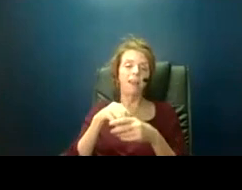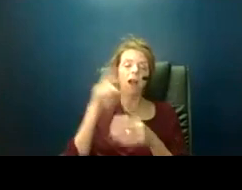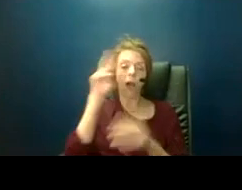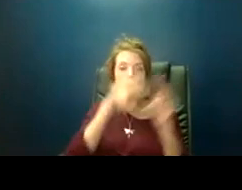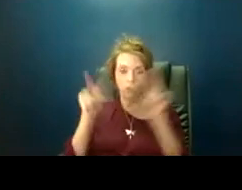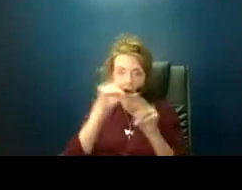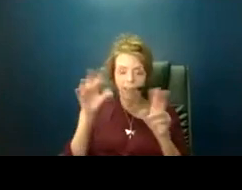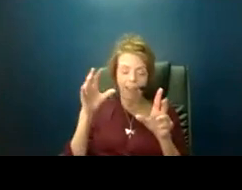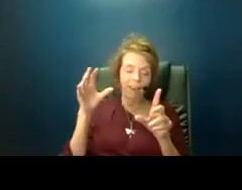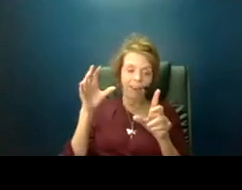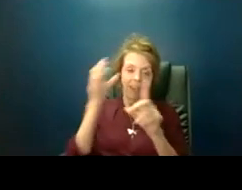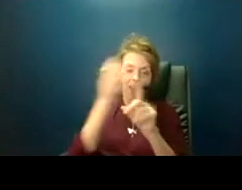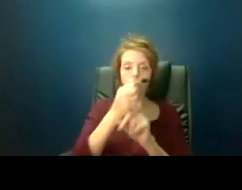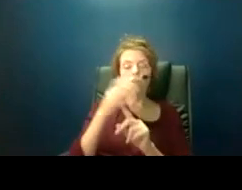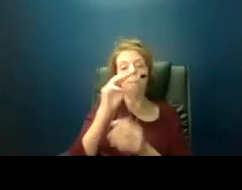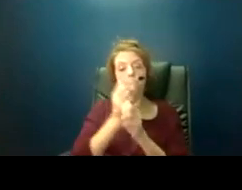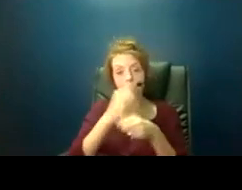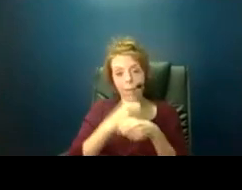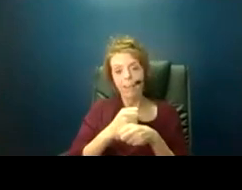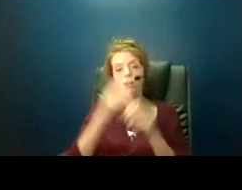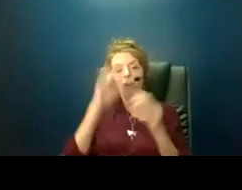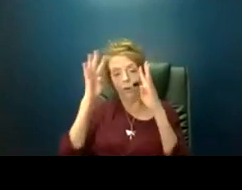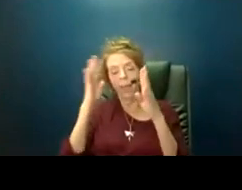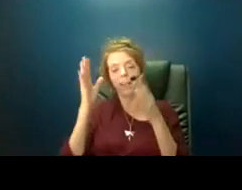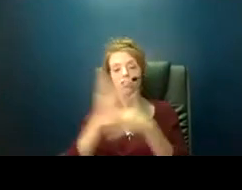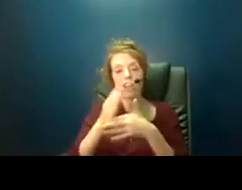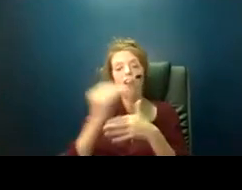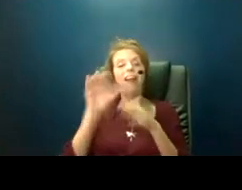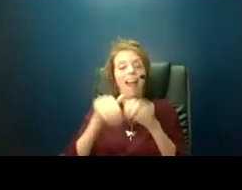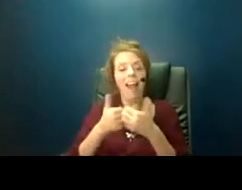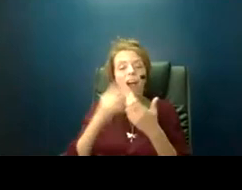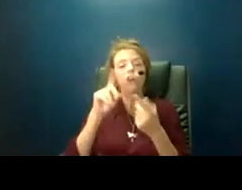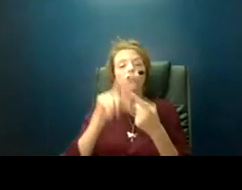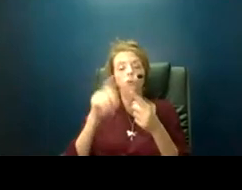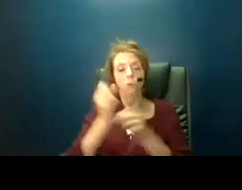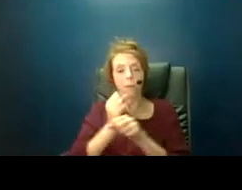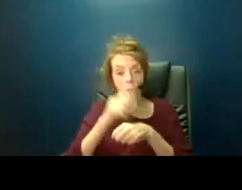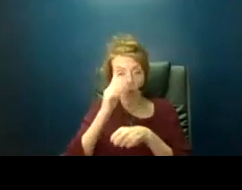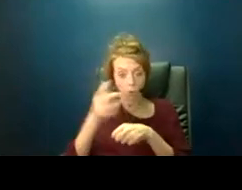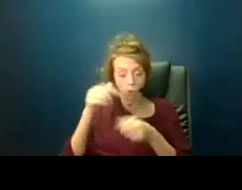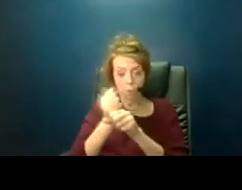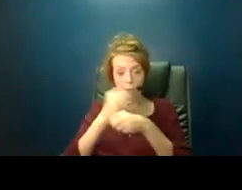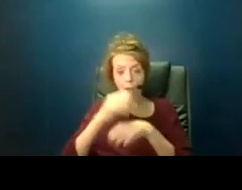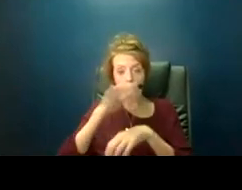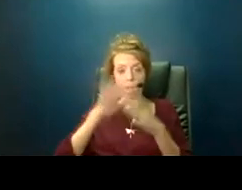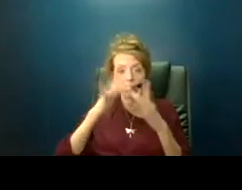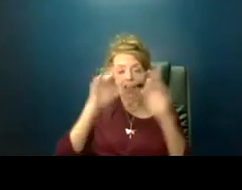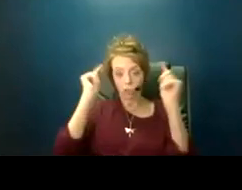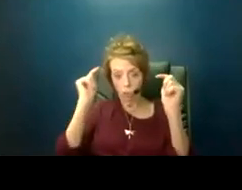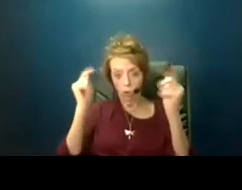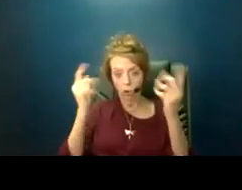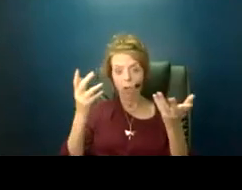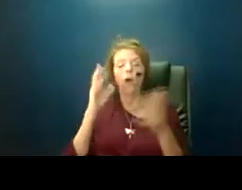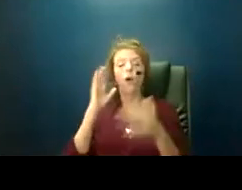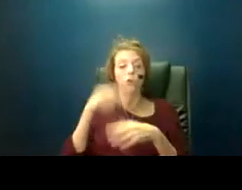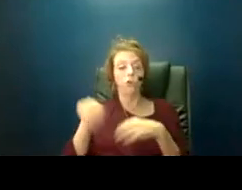and share again is what is the end product? And then how do you make? So are you going to create an online tutorial? Are you